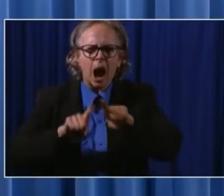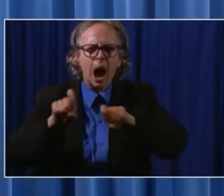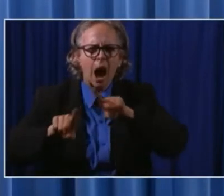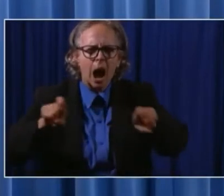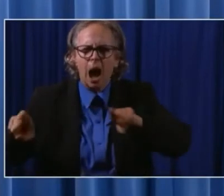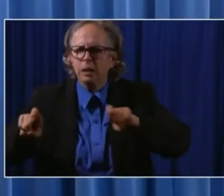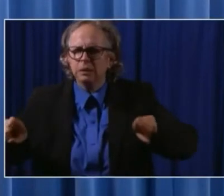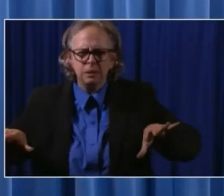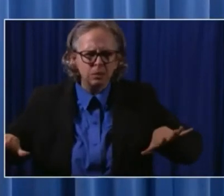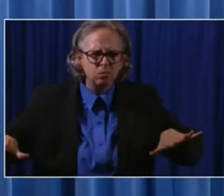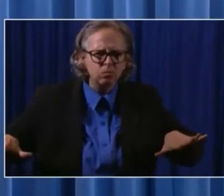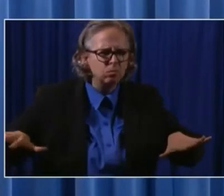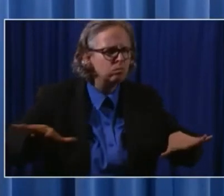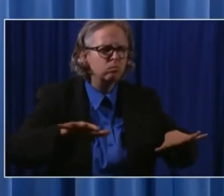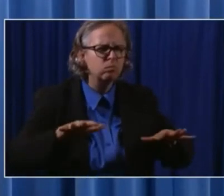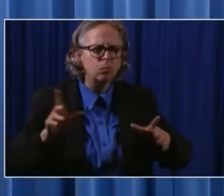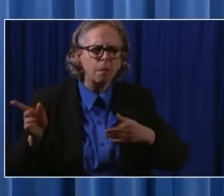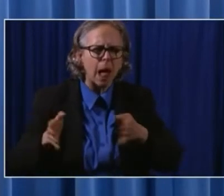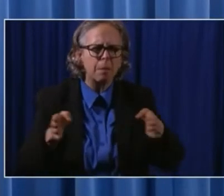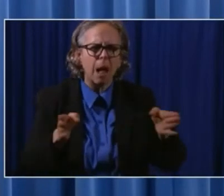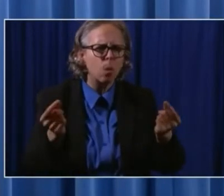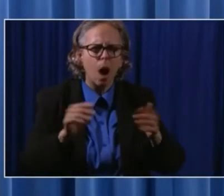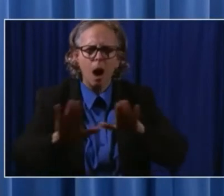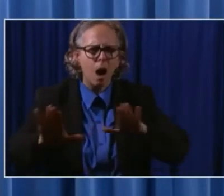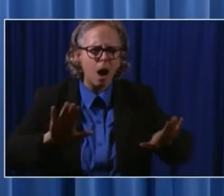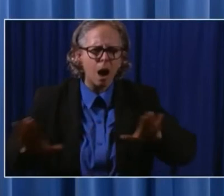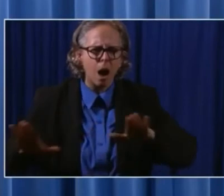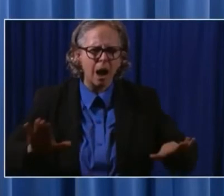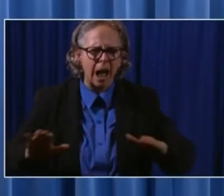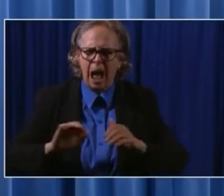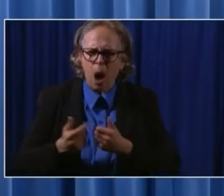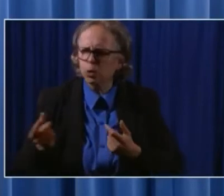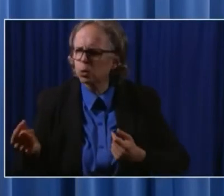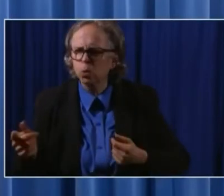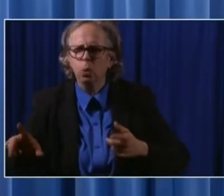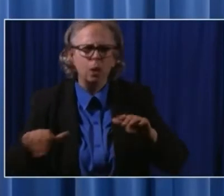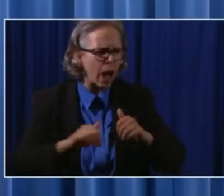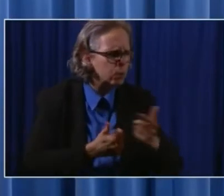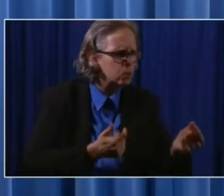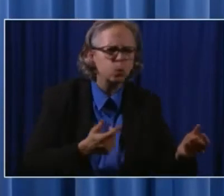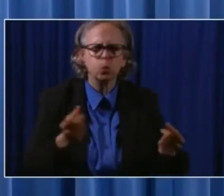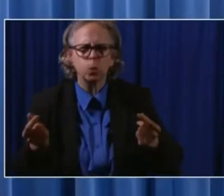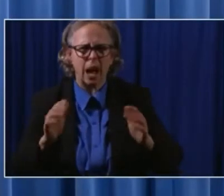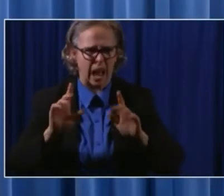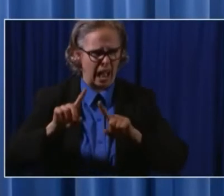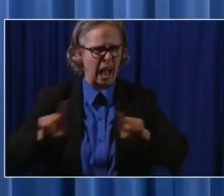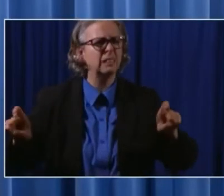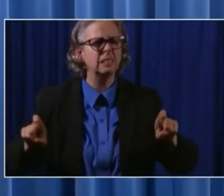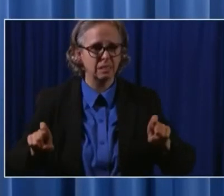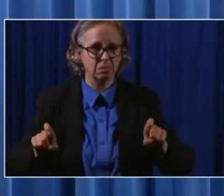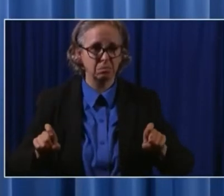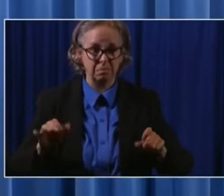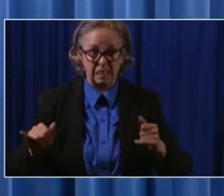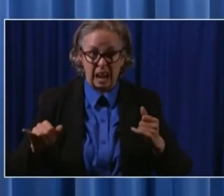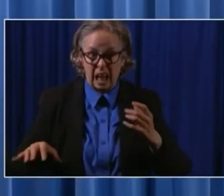today, last 24 hours, is, what is their build-out capacity and how fast can they do it?